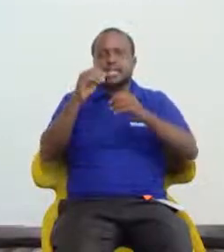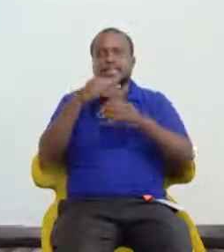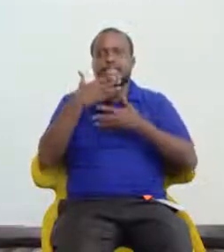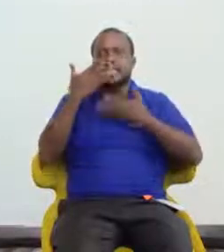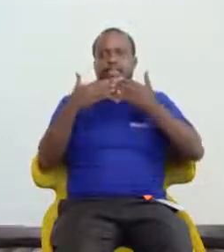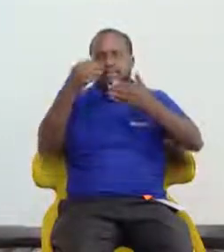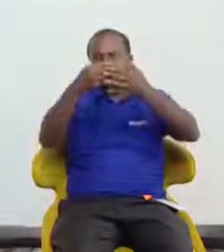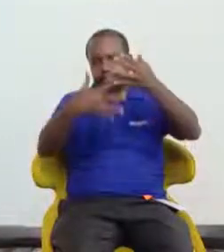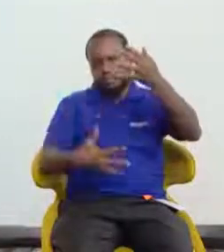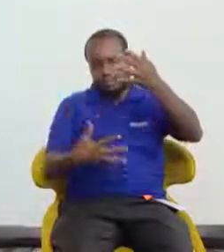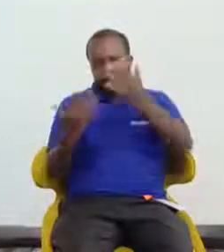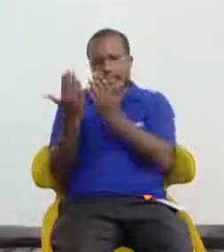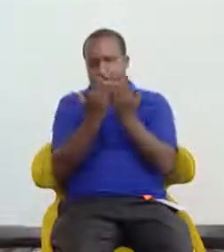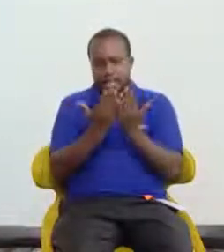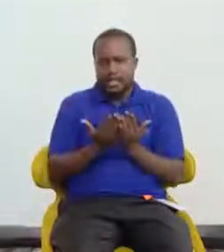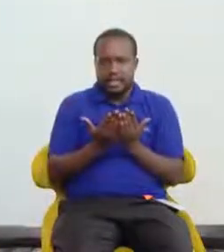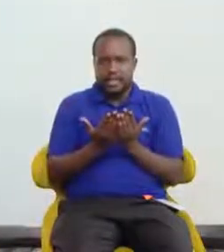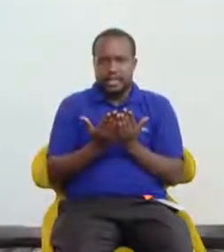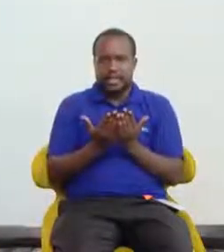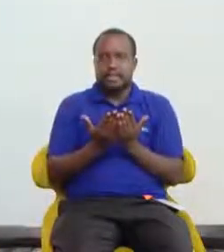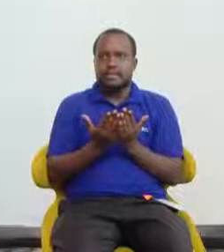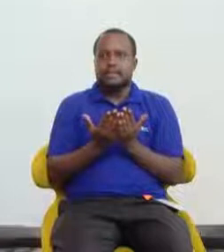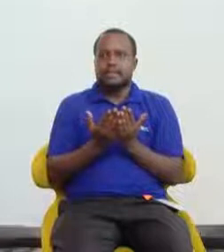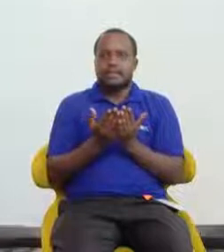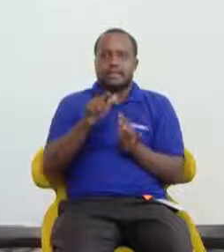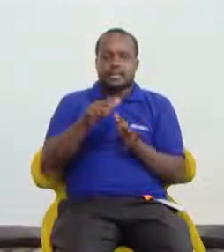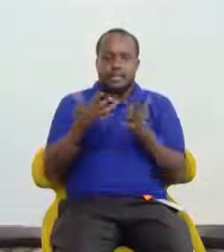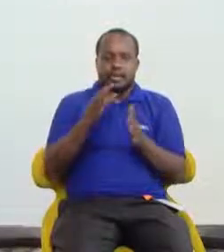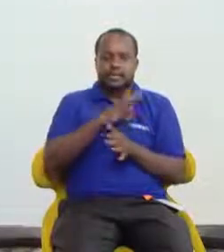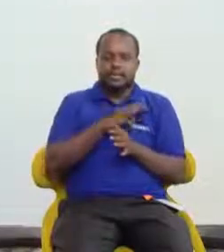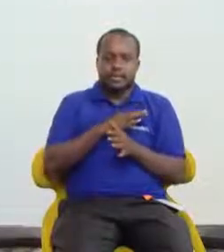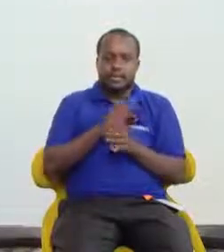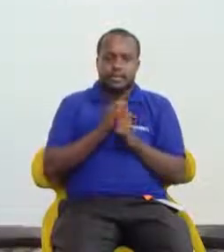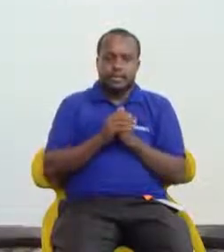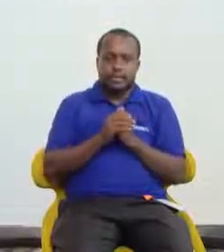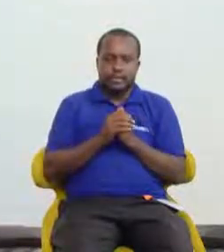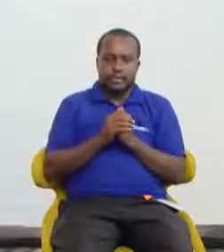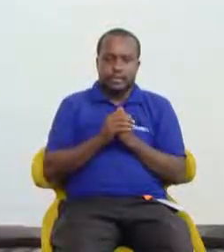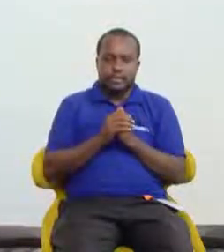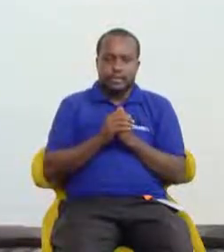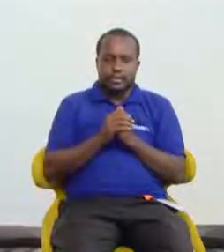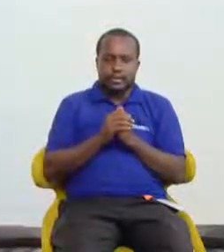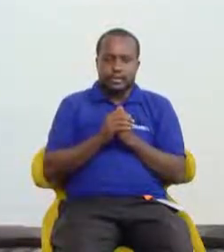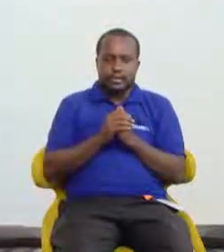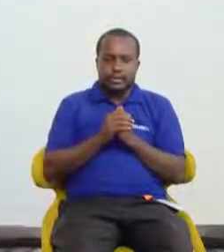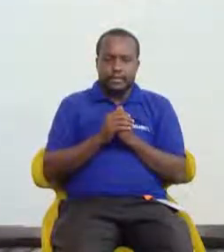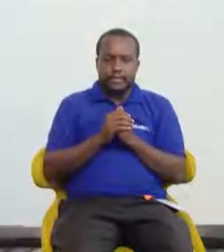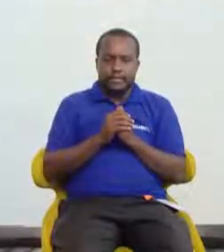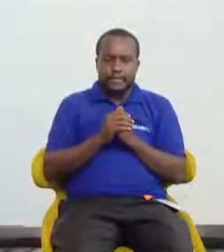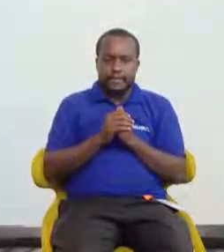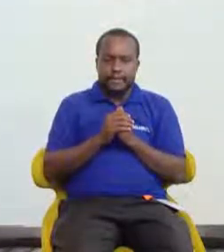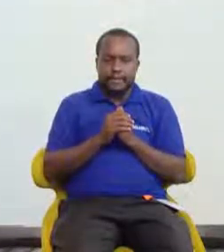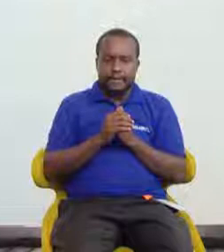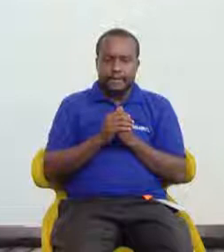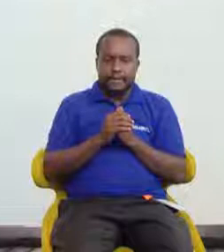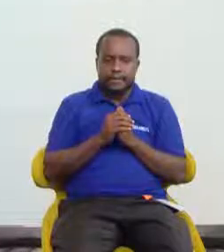can really read a lot. You see, that's how I benefited. So now, to come back here, when